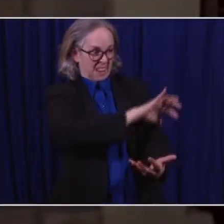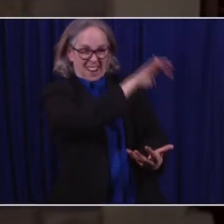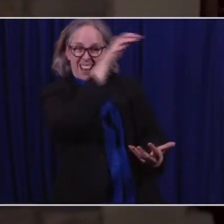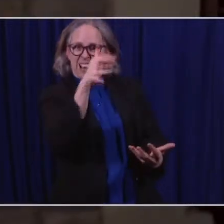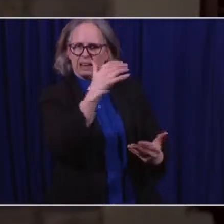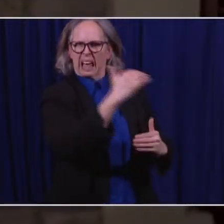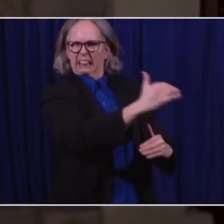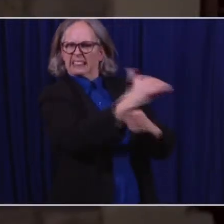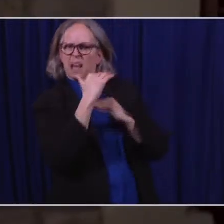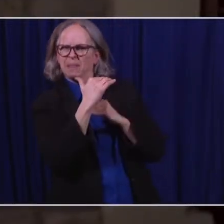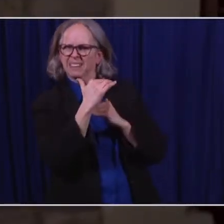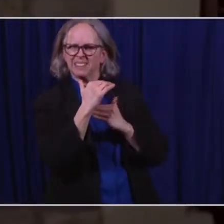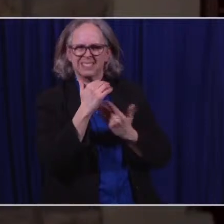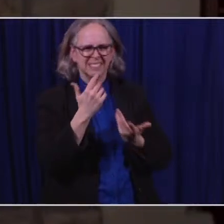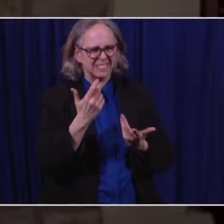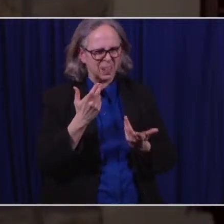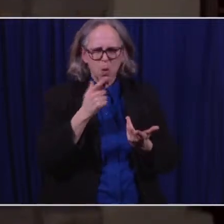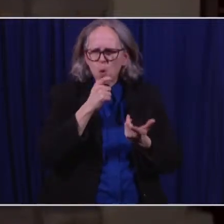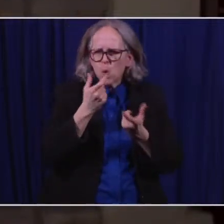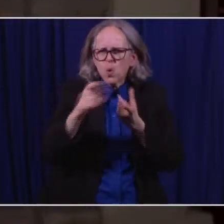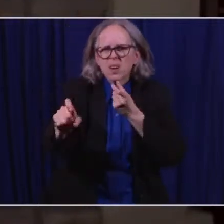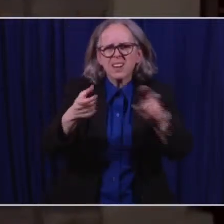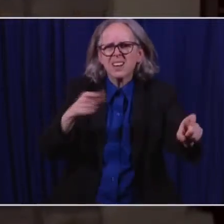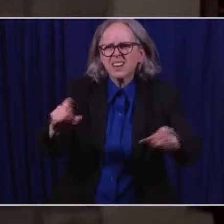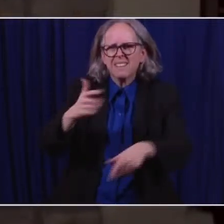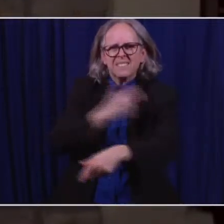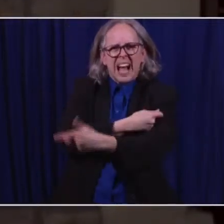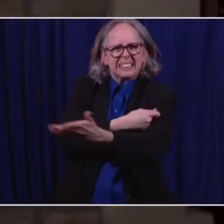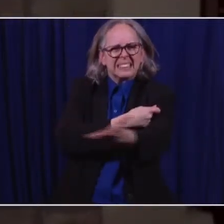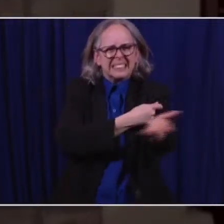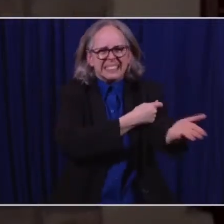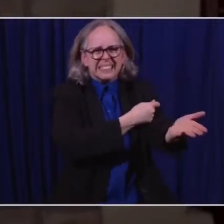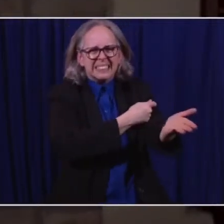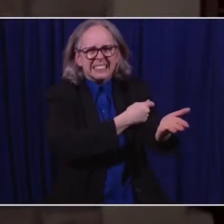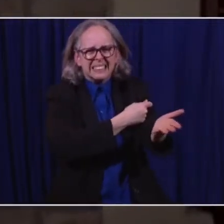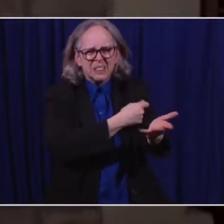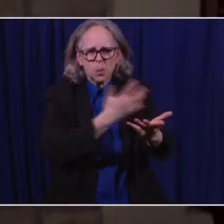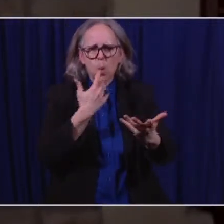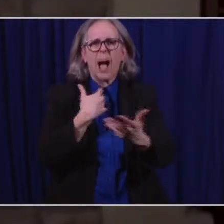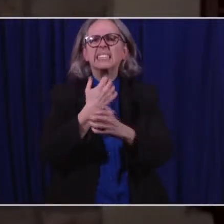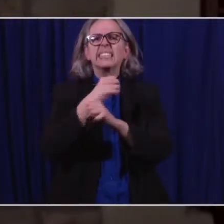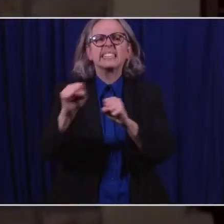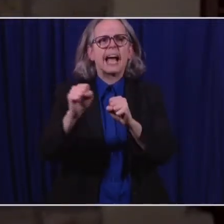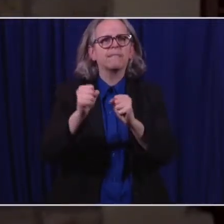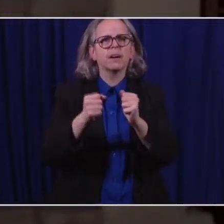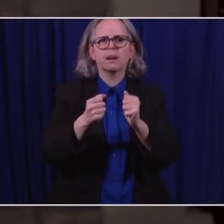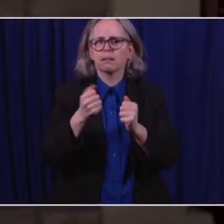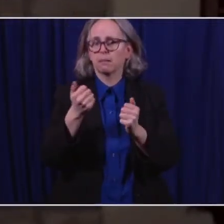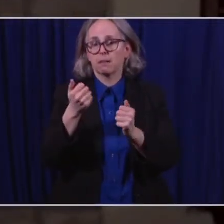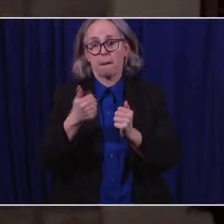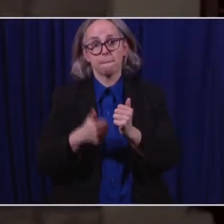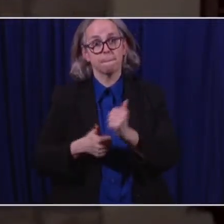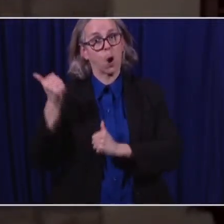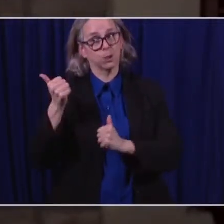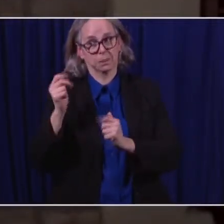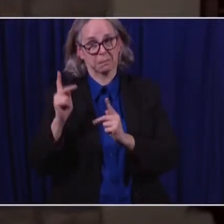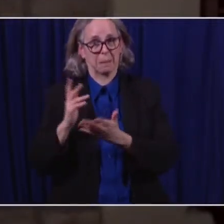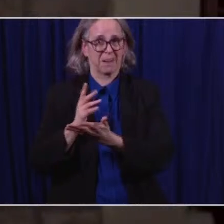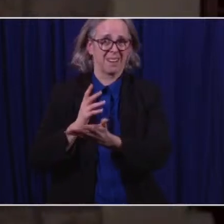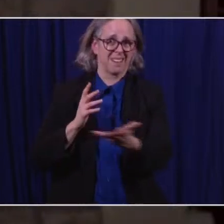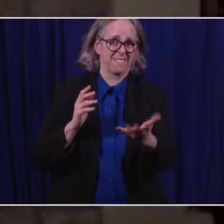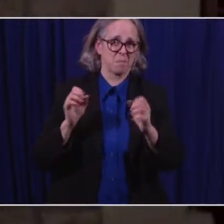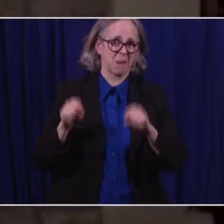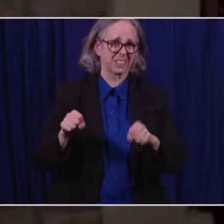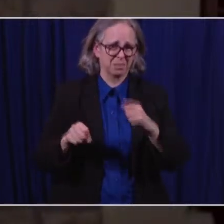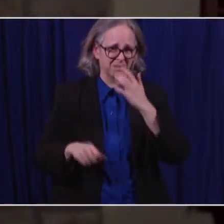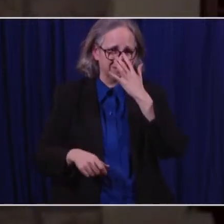the question of how we can save the most lives with this limited amount of vaccine. The other thing that our goal